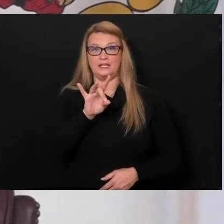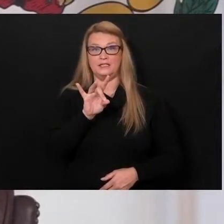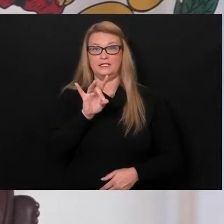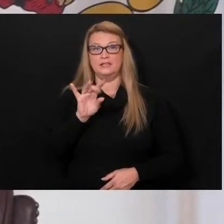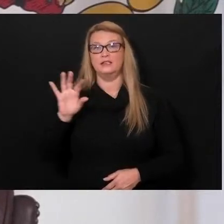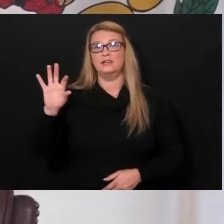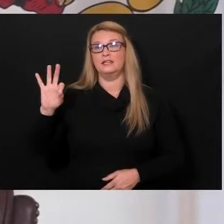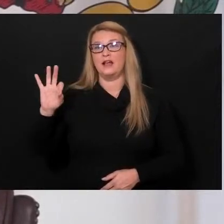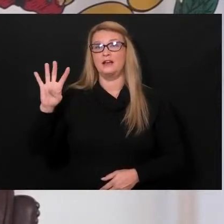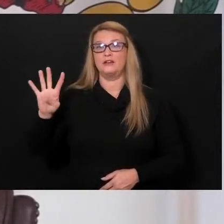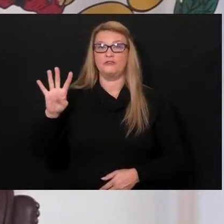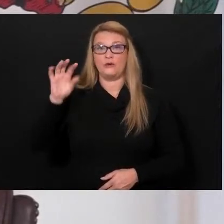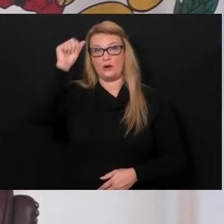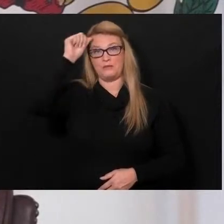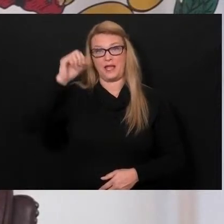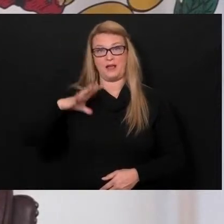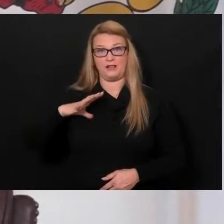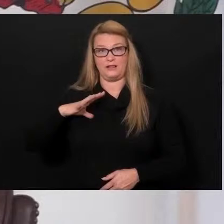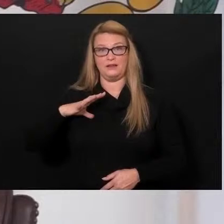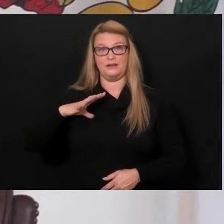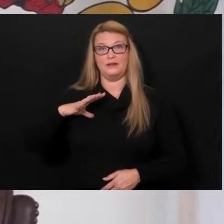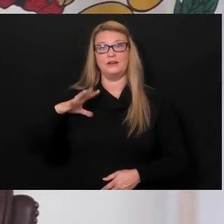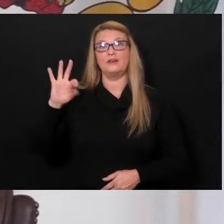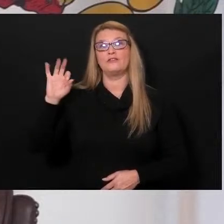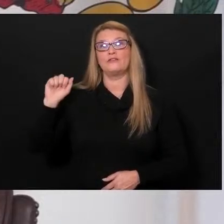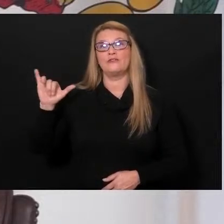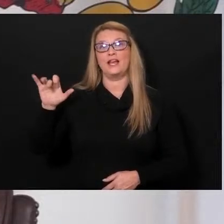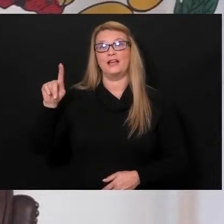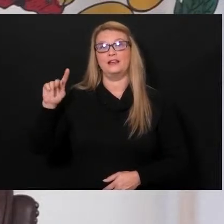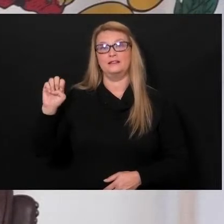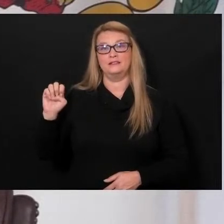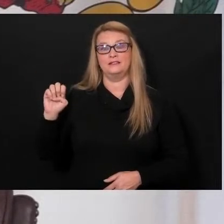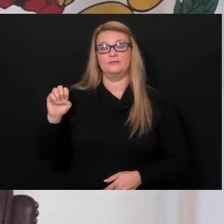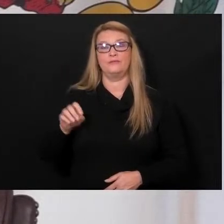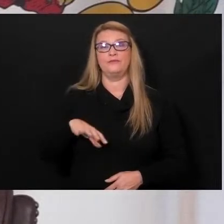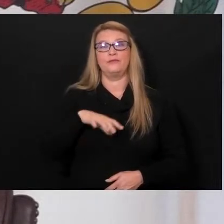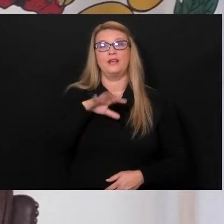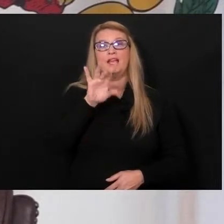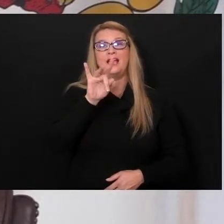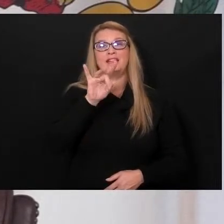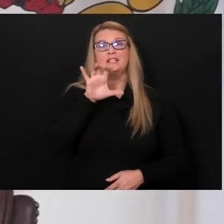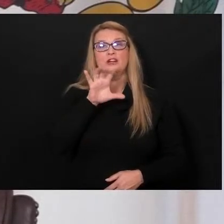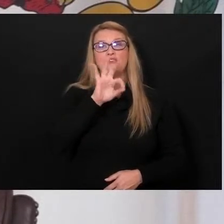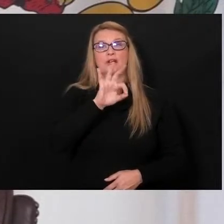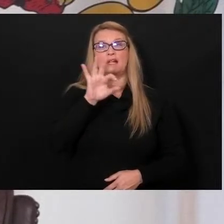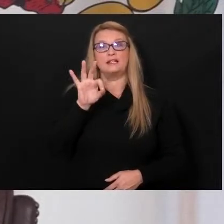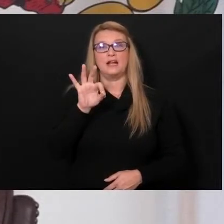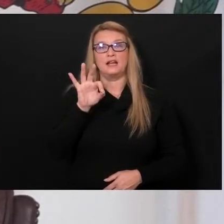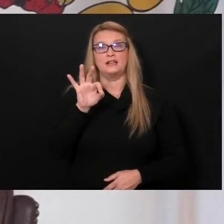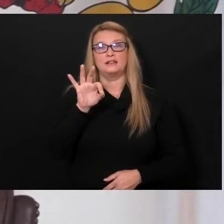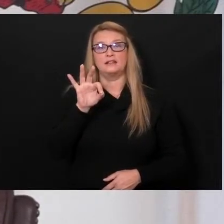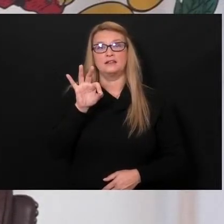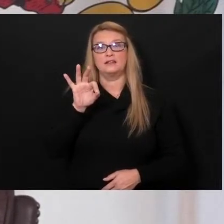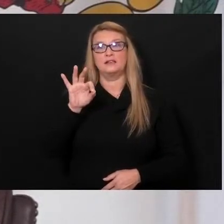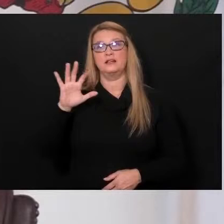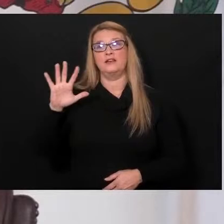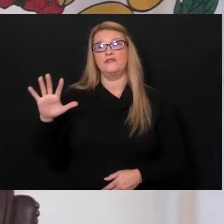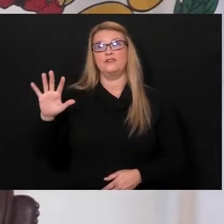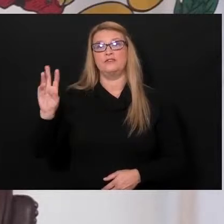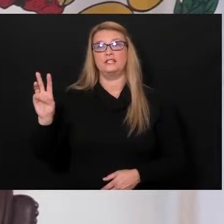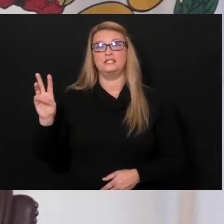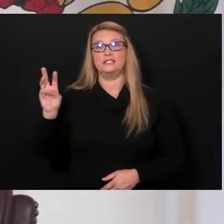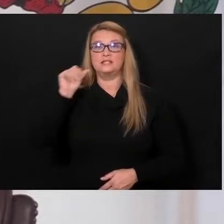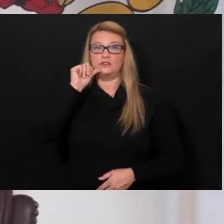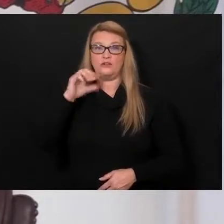is a 94-year-old male from Fayette County. Our 1,899th death in West Virginia is a